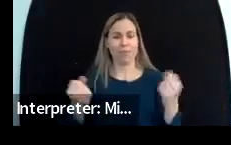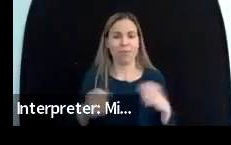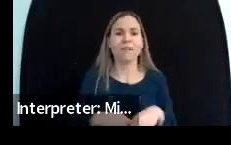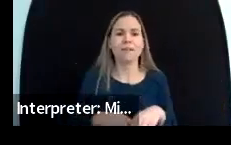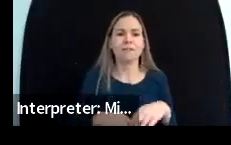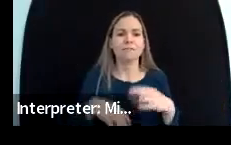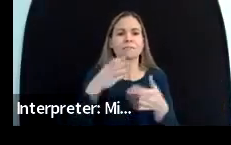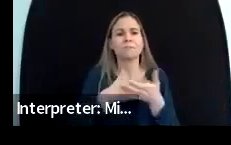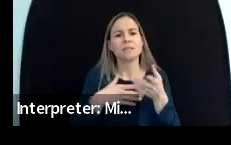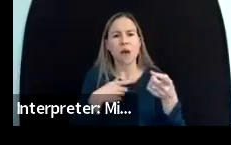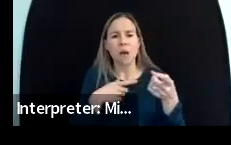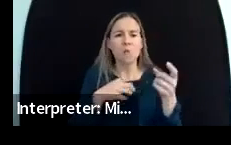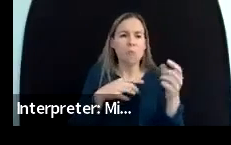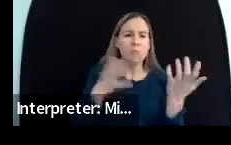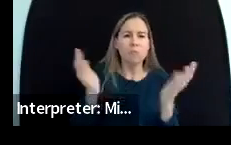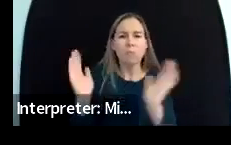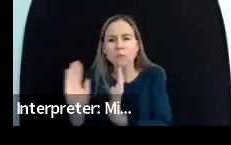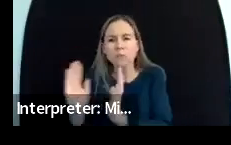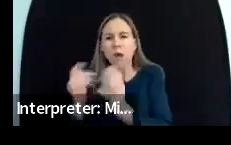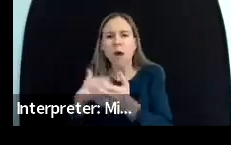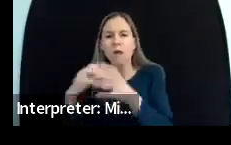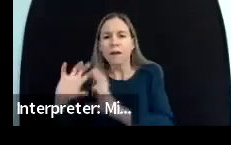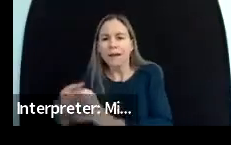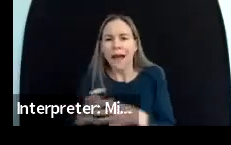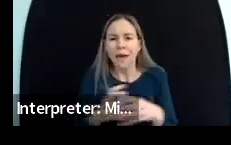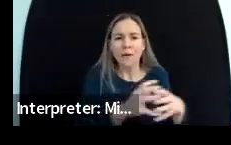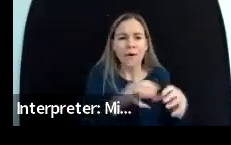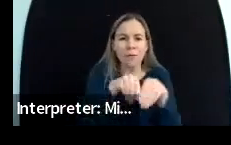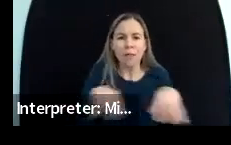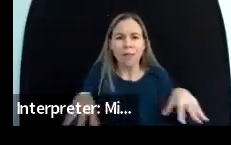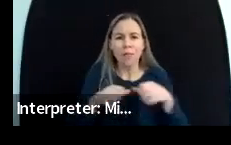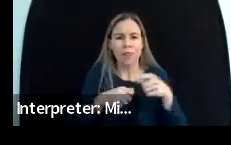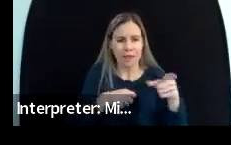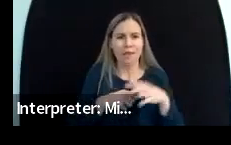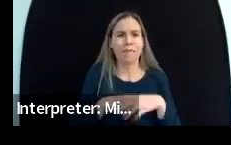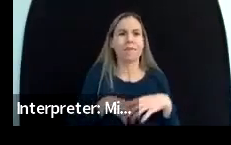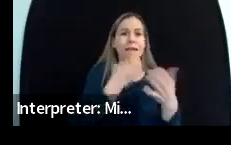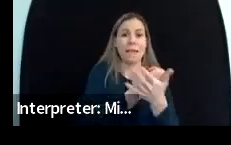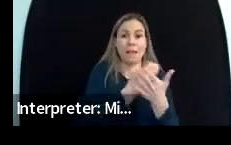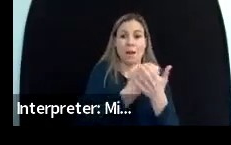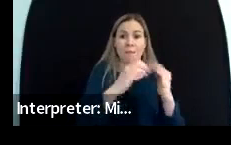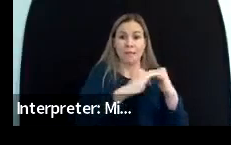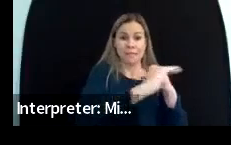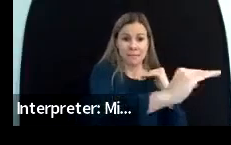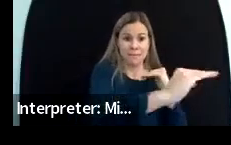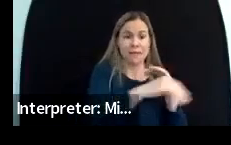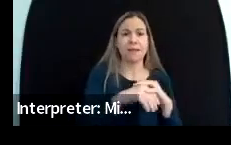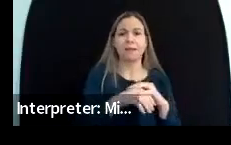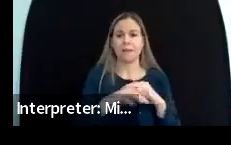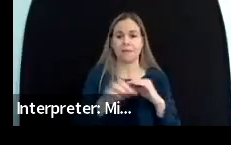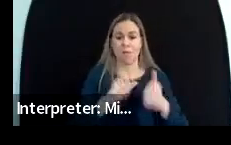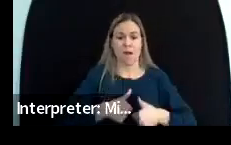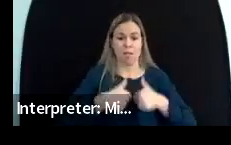some sort of smaller categories that fall in underneath each of those. So economic stability, neighborhood and physical